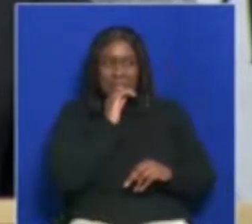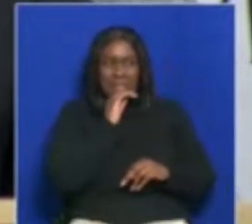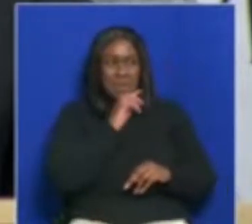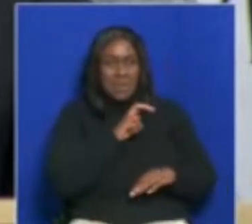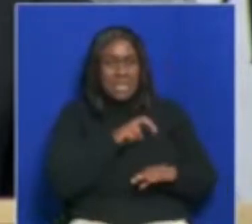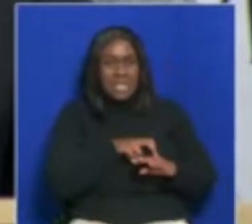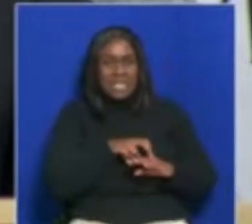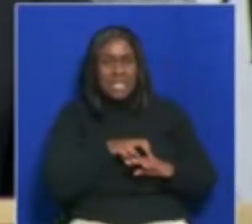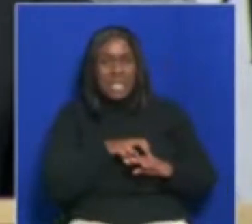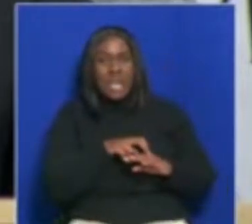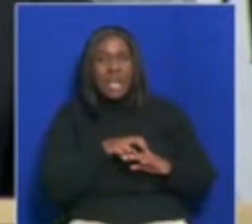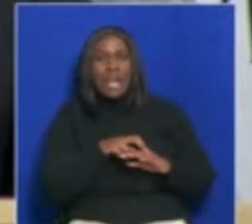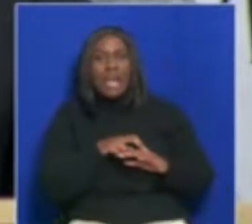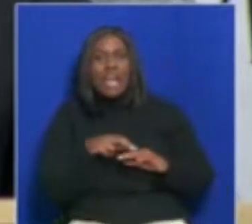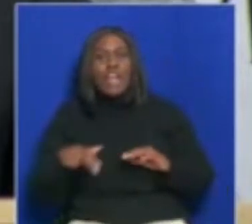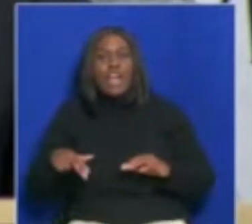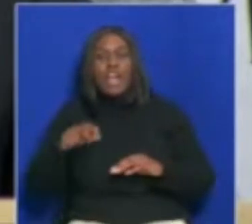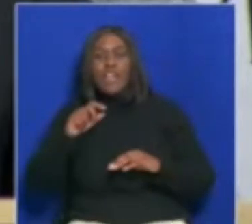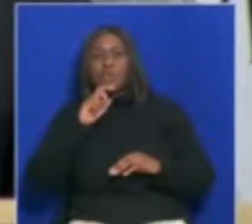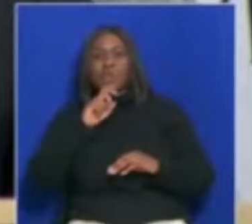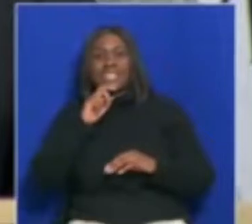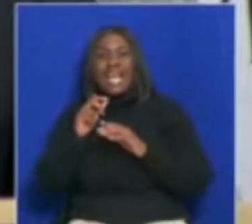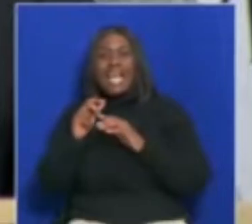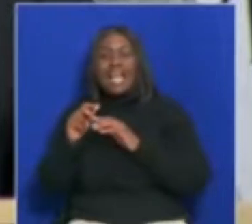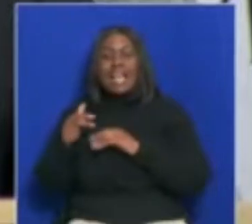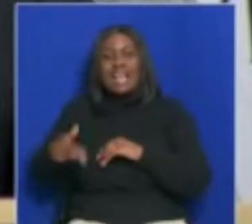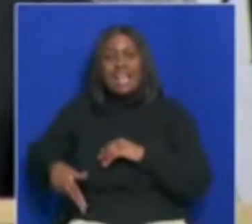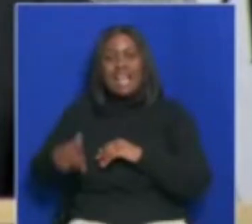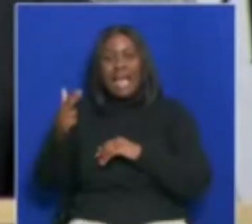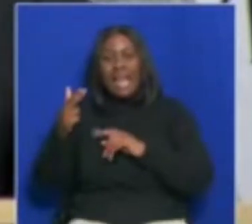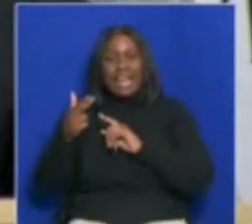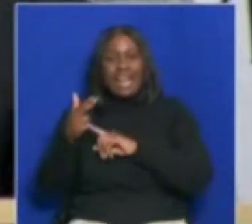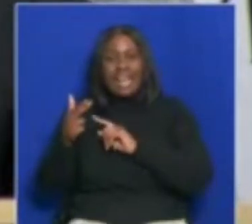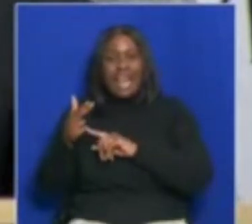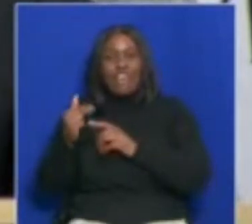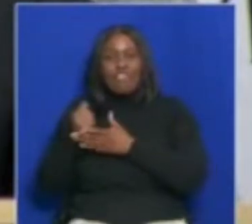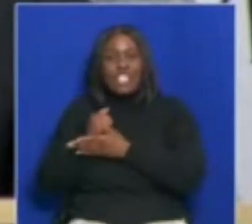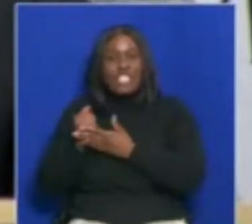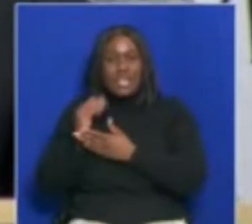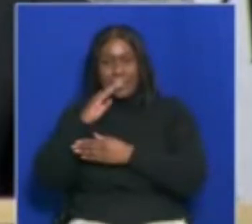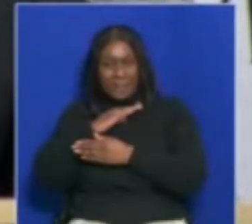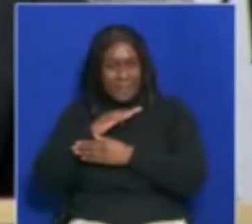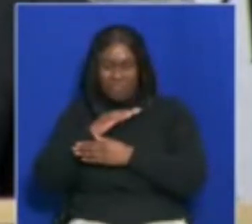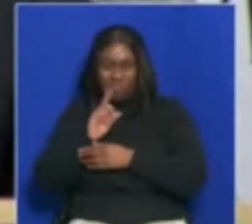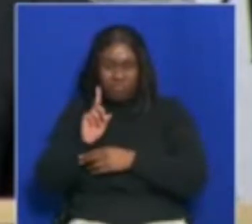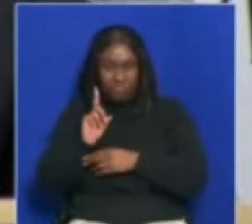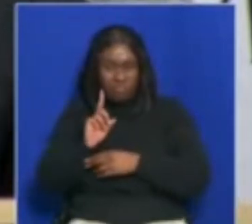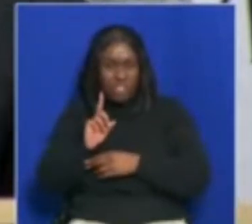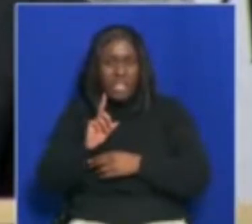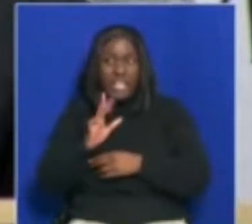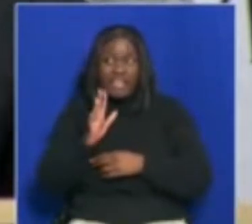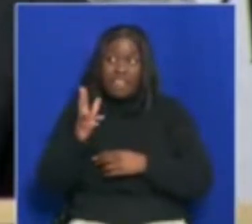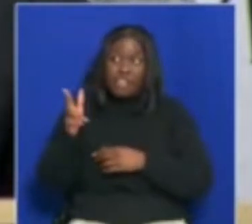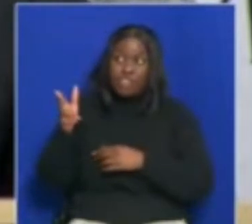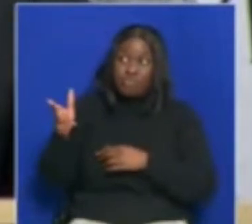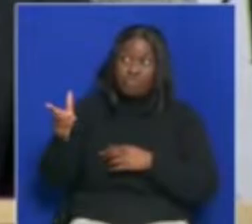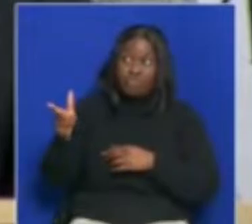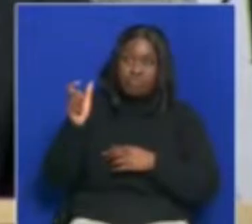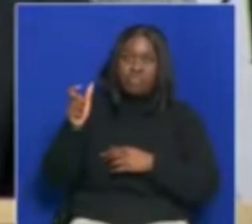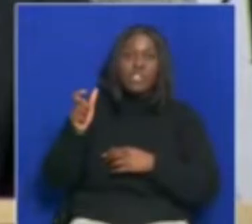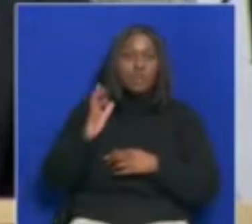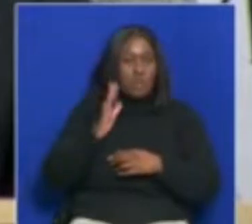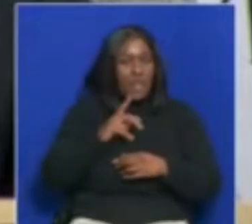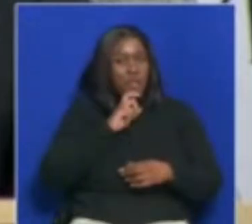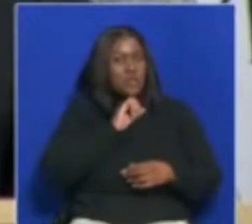yourself. Or if you're shooting at the police, you wouldn't use an unlicensed firearm. You would use your own